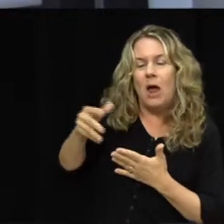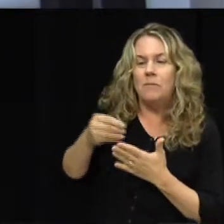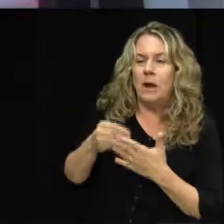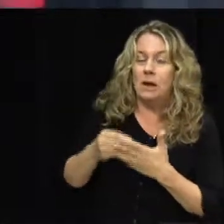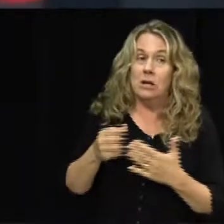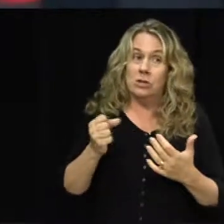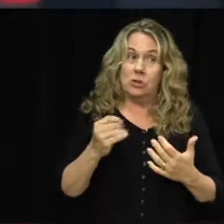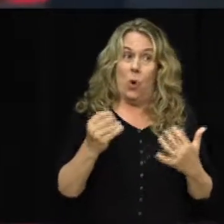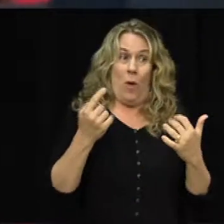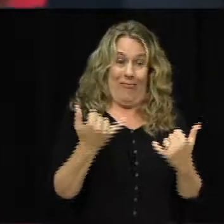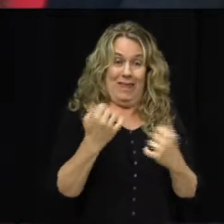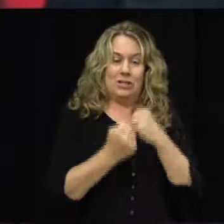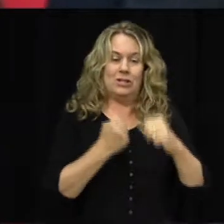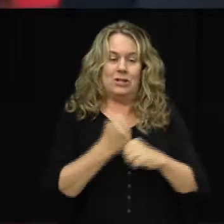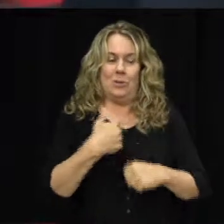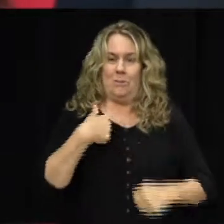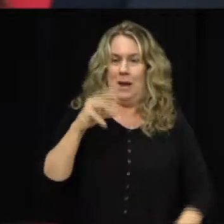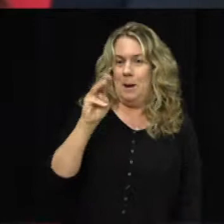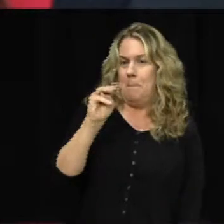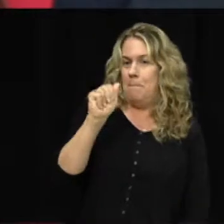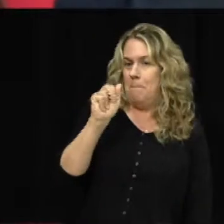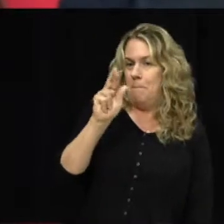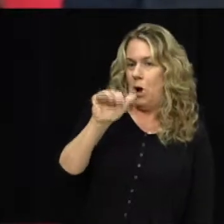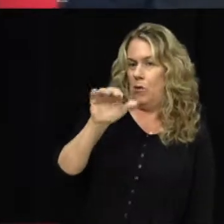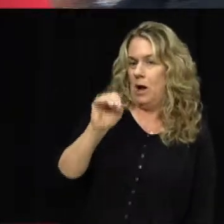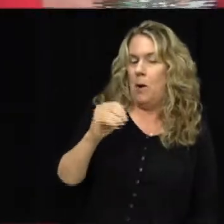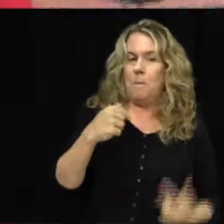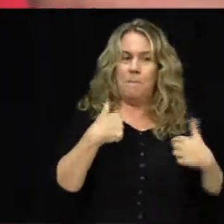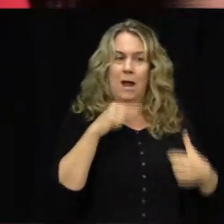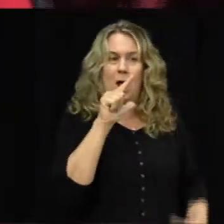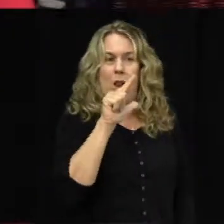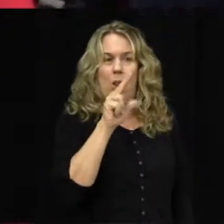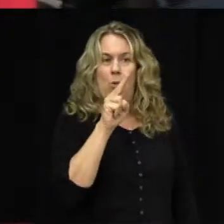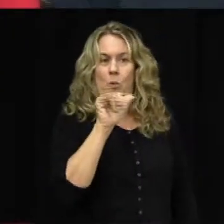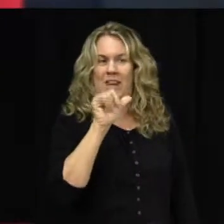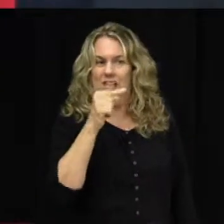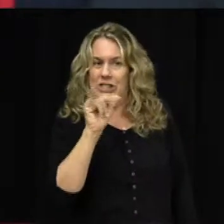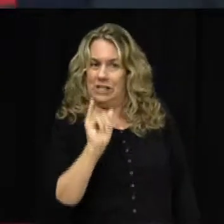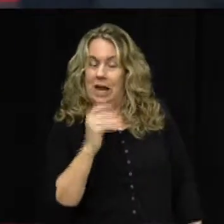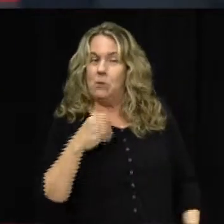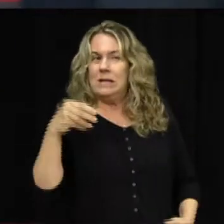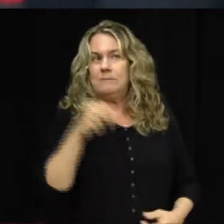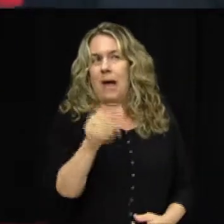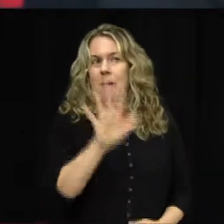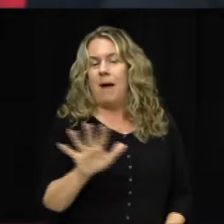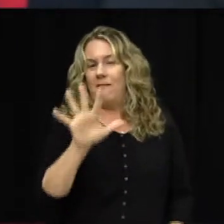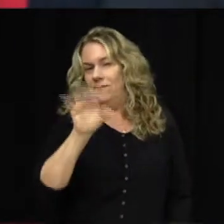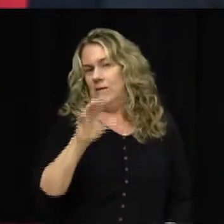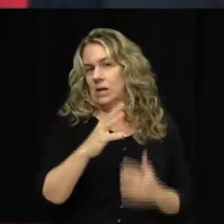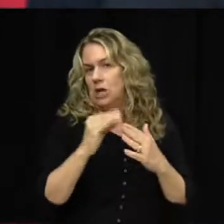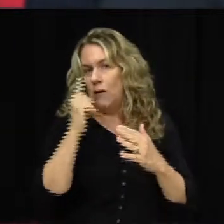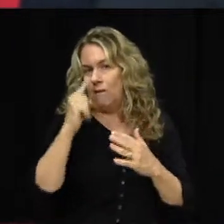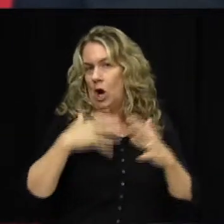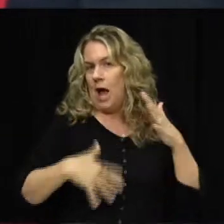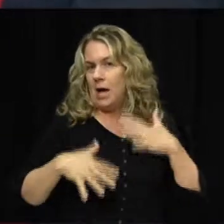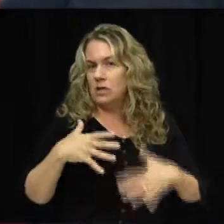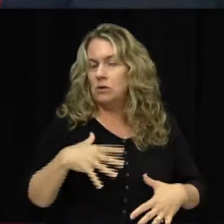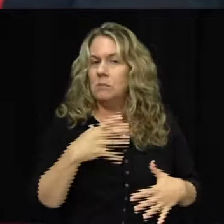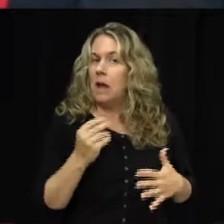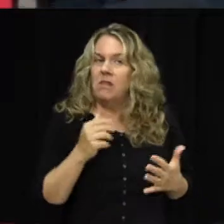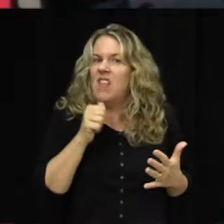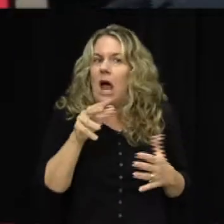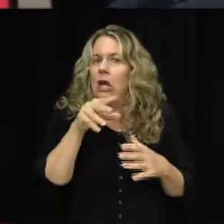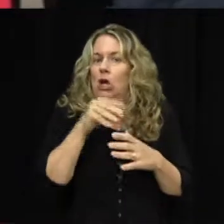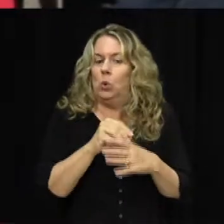costumes. So this year for Halloween, I'm going to be Mario. And I'm Luigi. And we spent about $50 on our